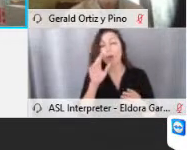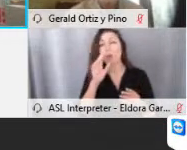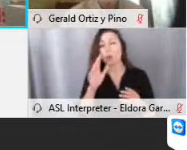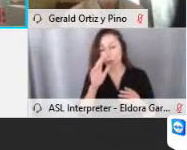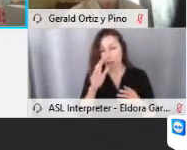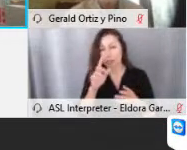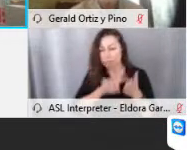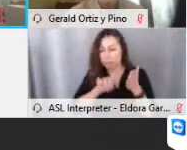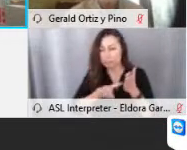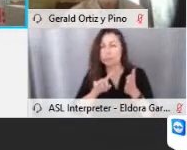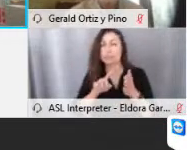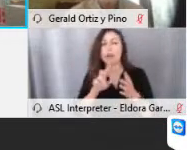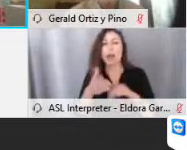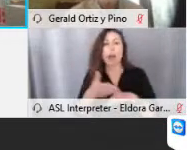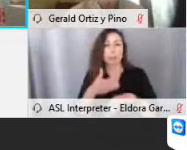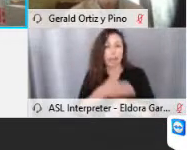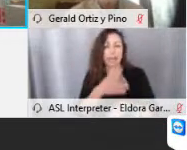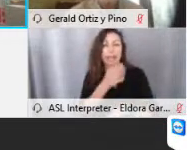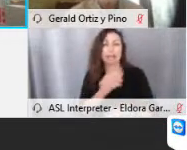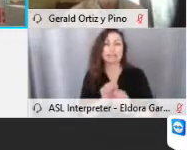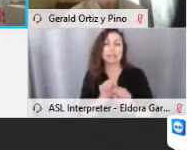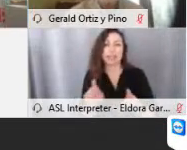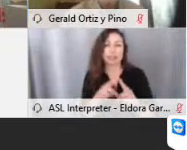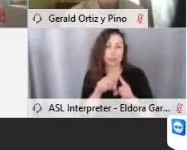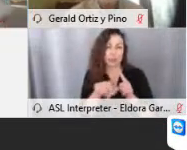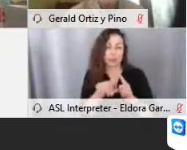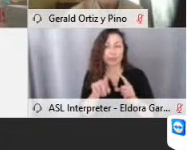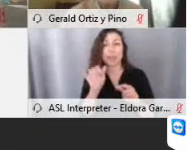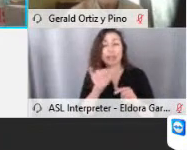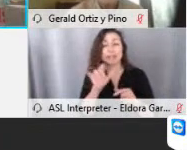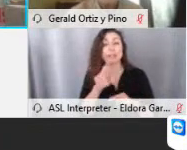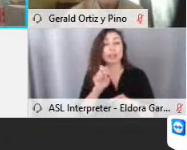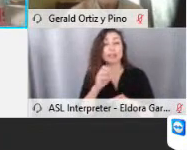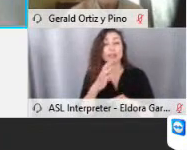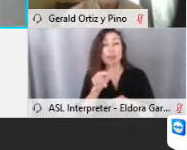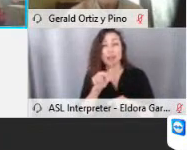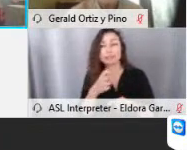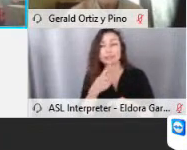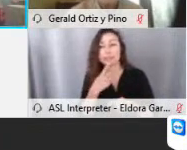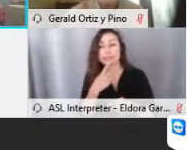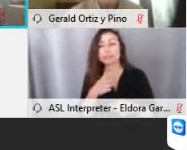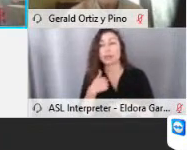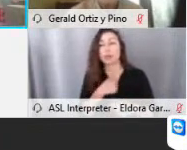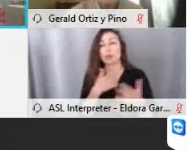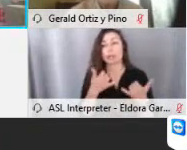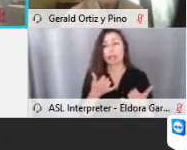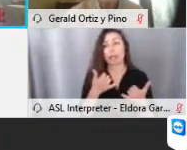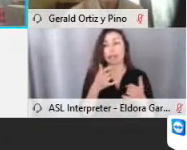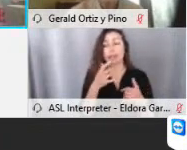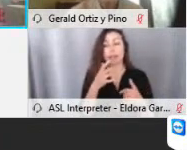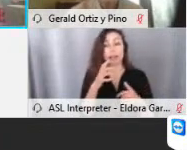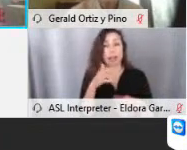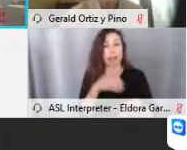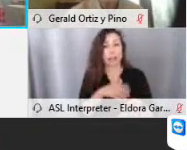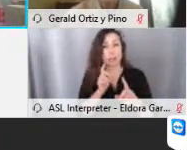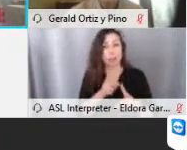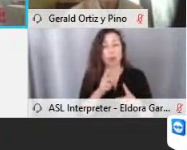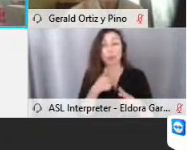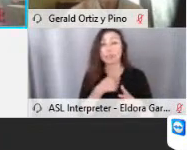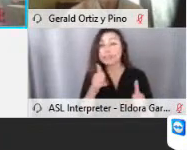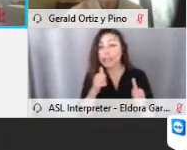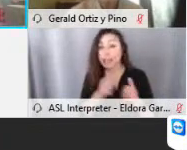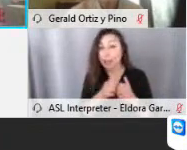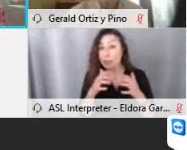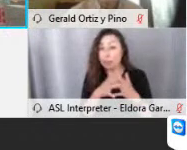and send it to you all. And then, as Dr. Scrape said, we're now at the point, believe it or not, as we're still implementing,